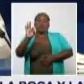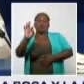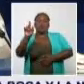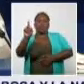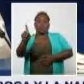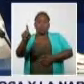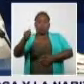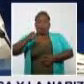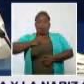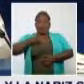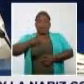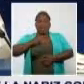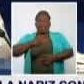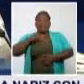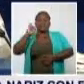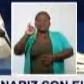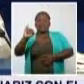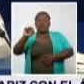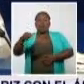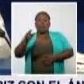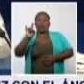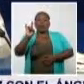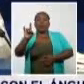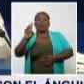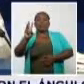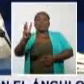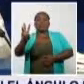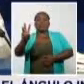with 6.93.